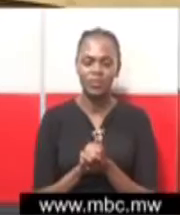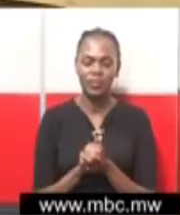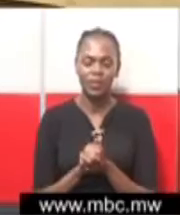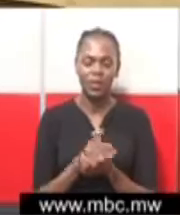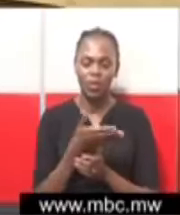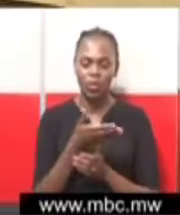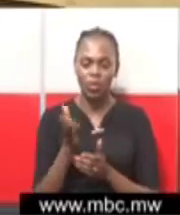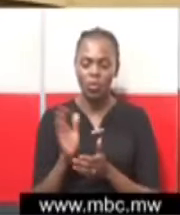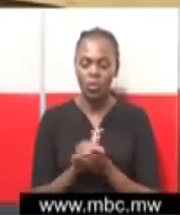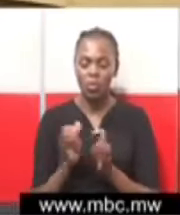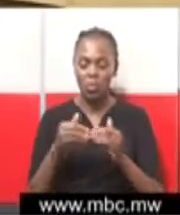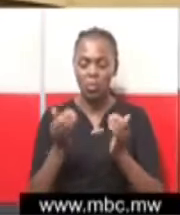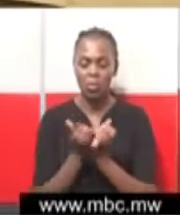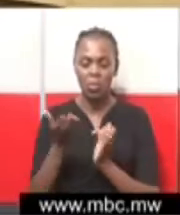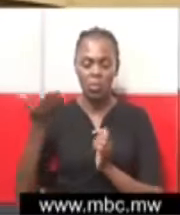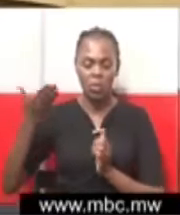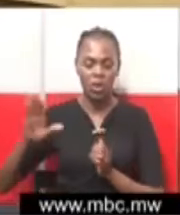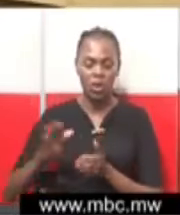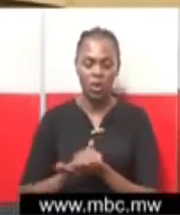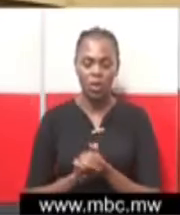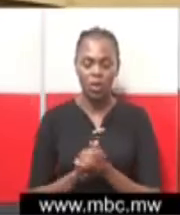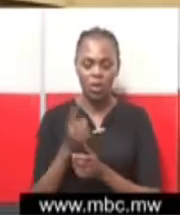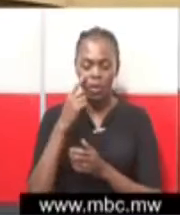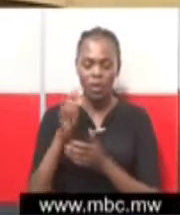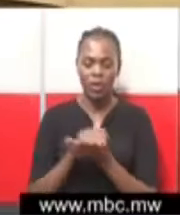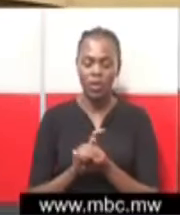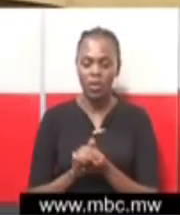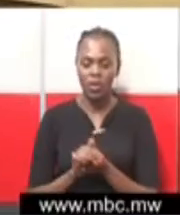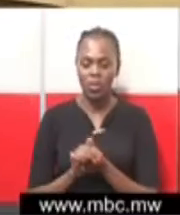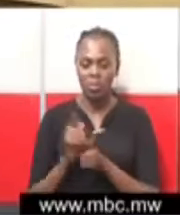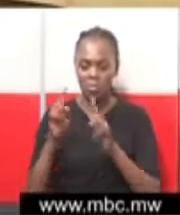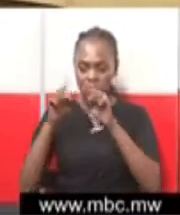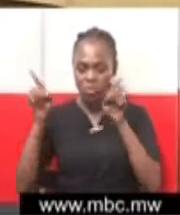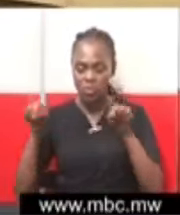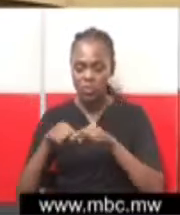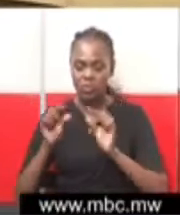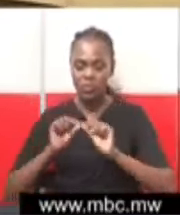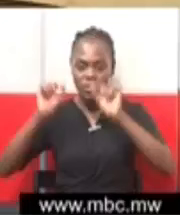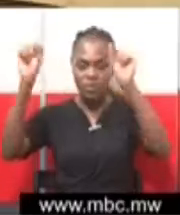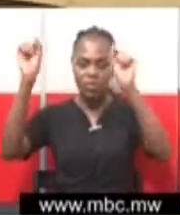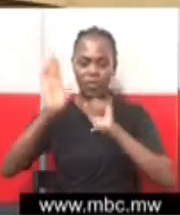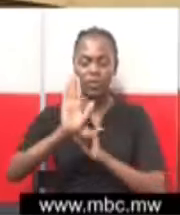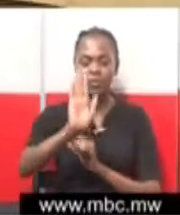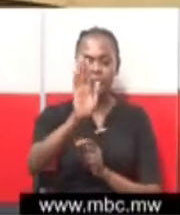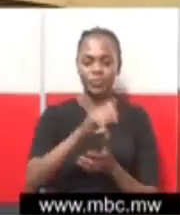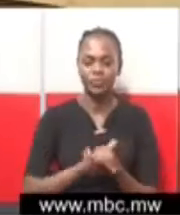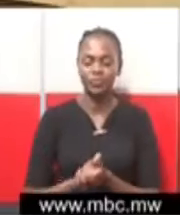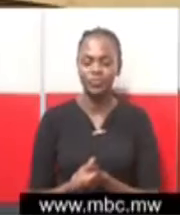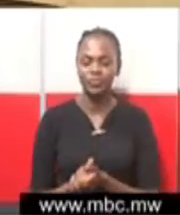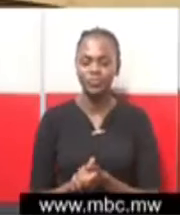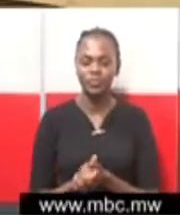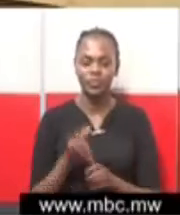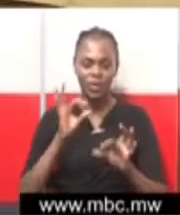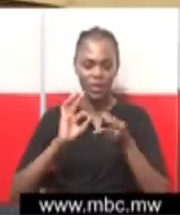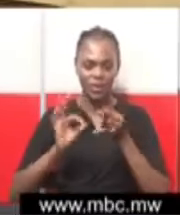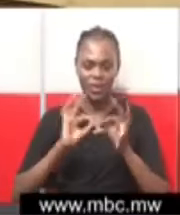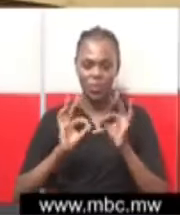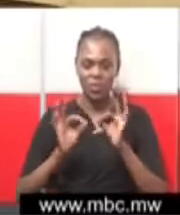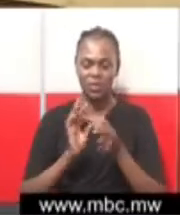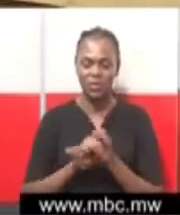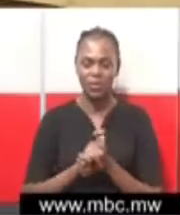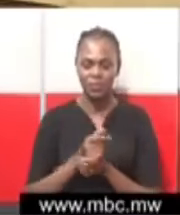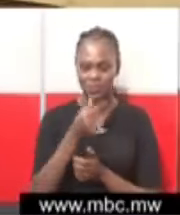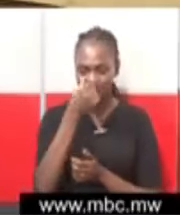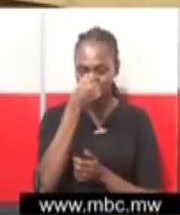all MBC digital platforms by scanning the QR code at the top right corner of your TV screen. You are with me, Marcus